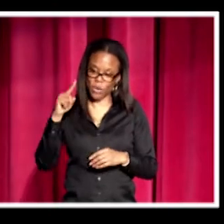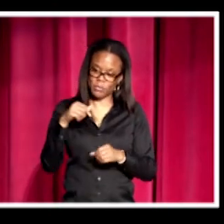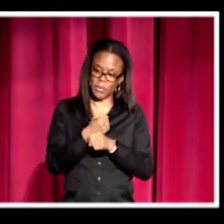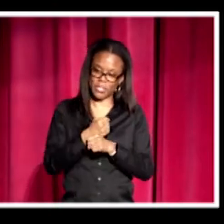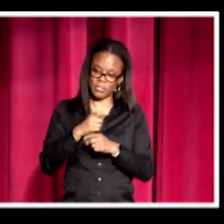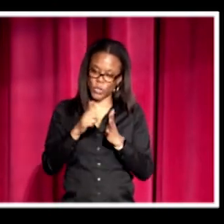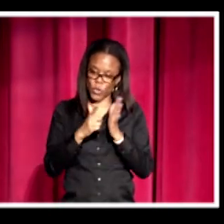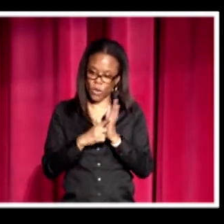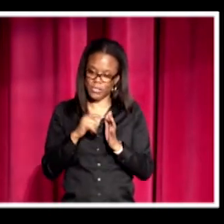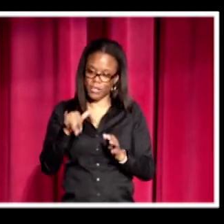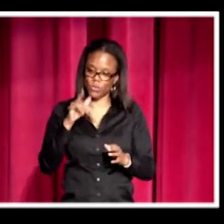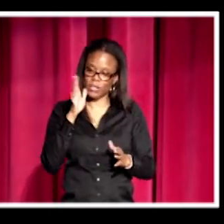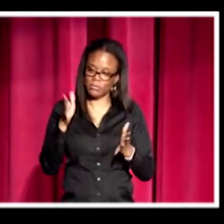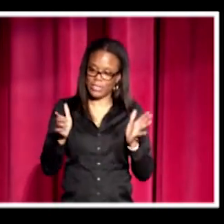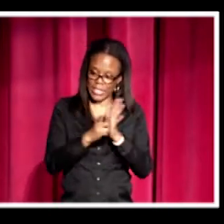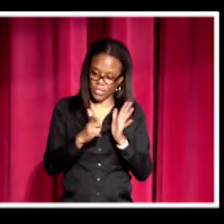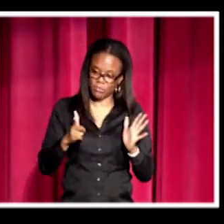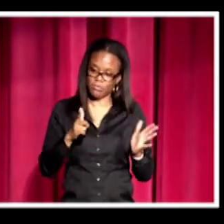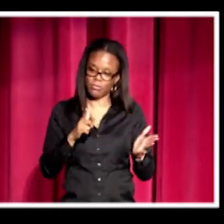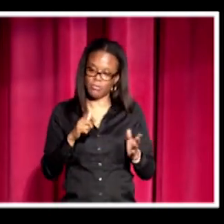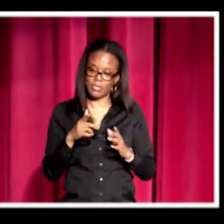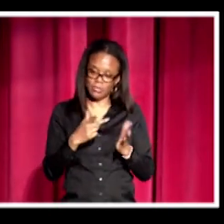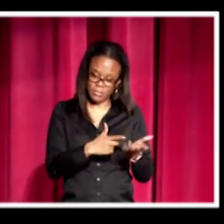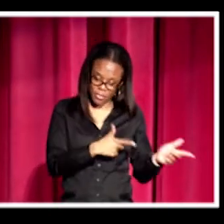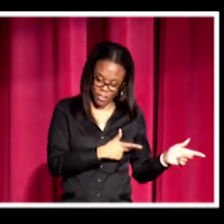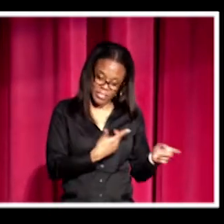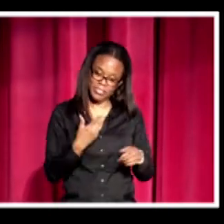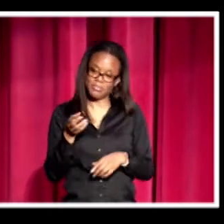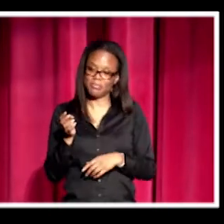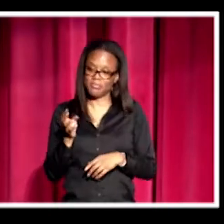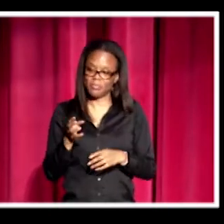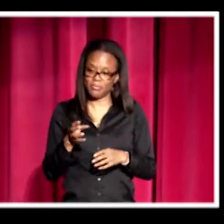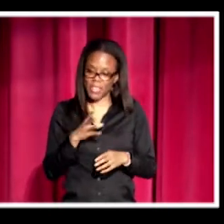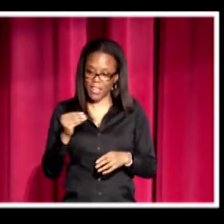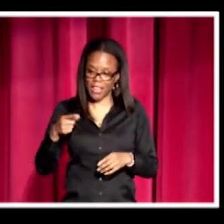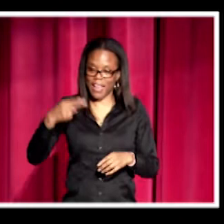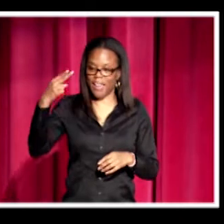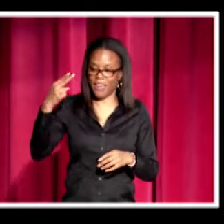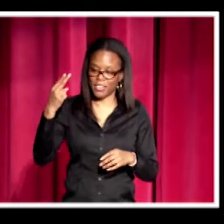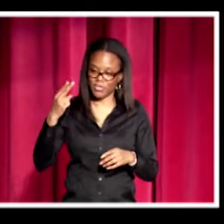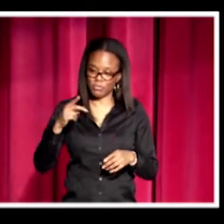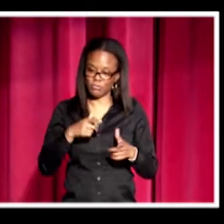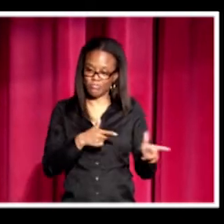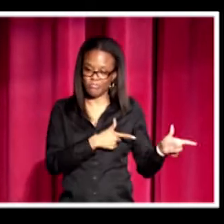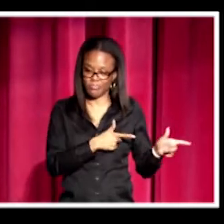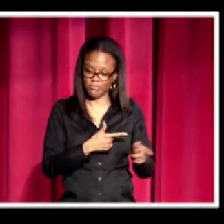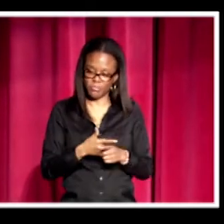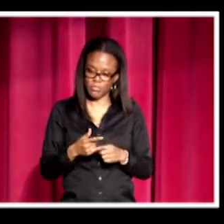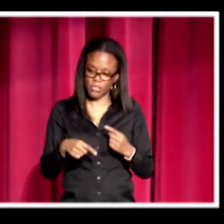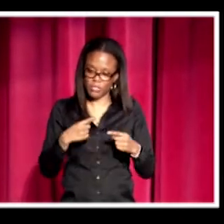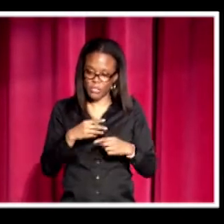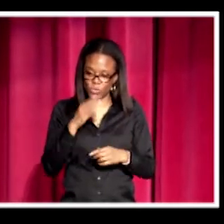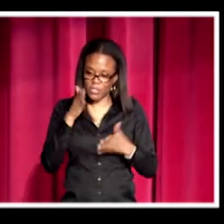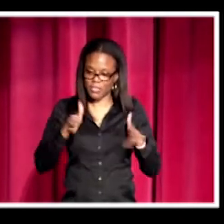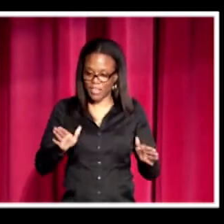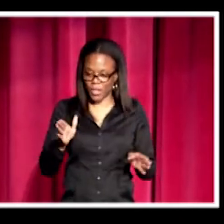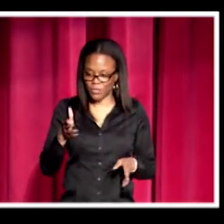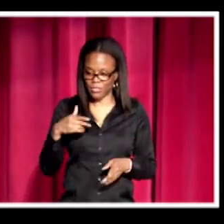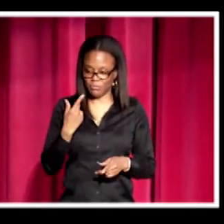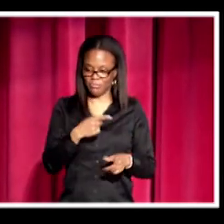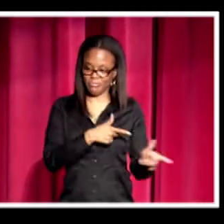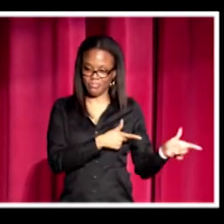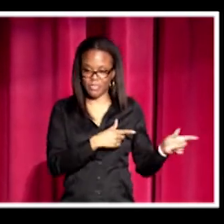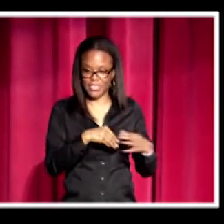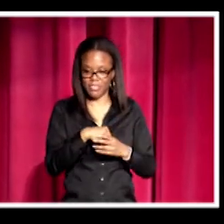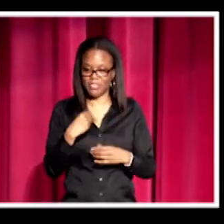by legalizing assault weapons and high-capacity magazines and even allowing these guns in